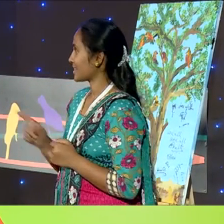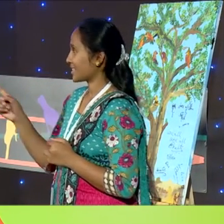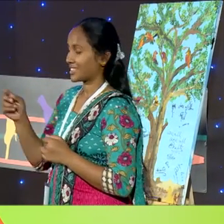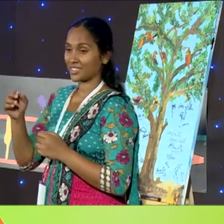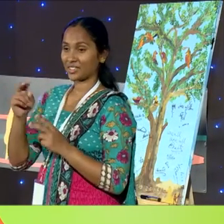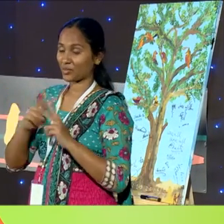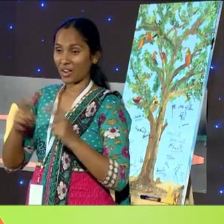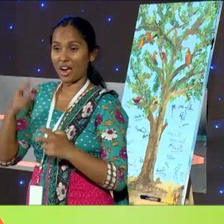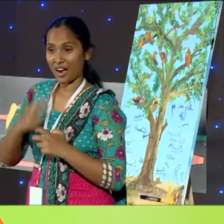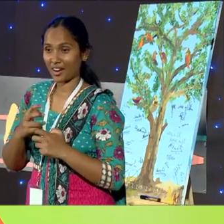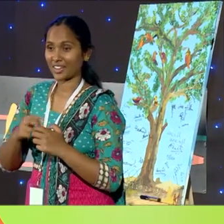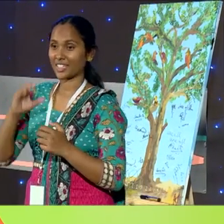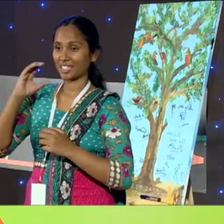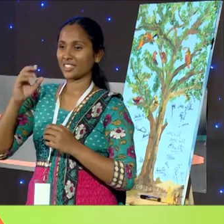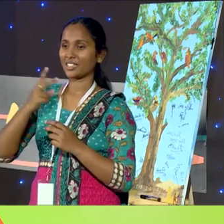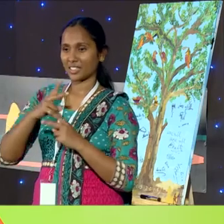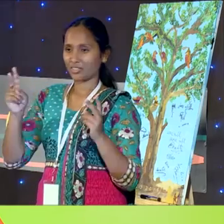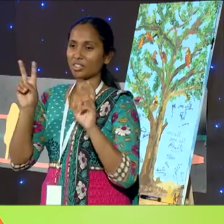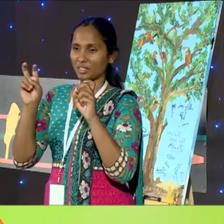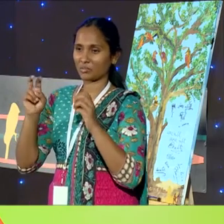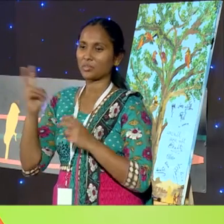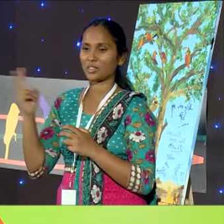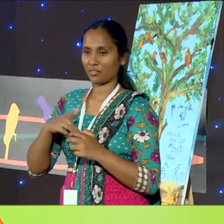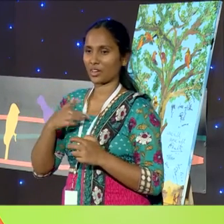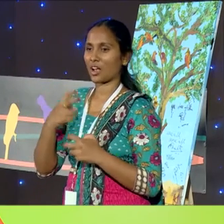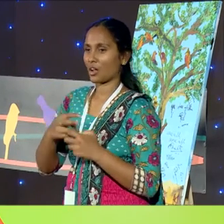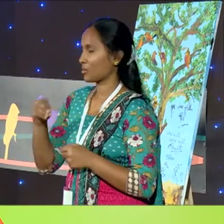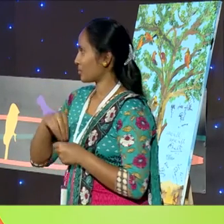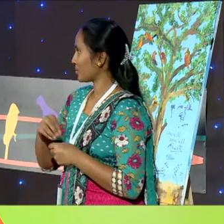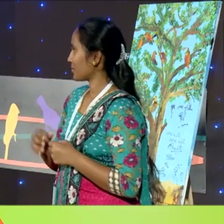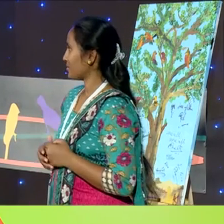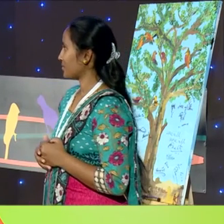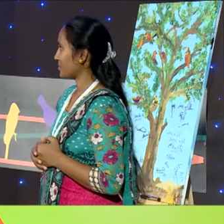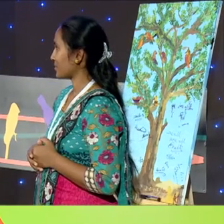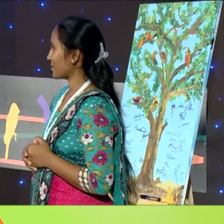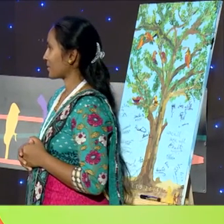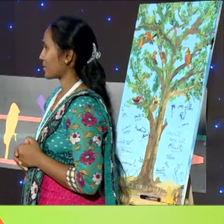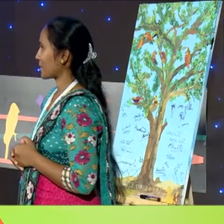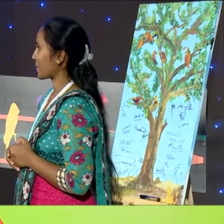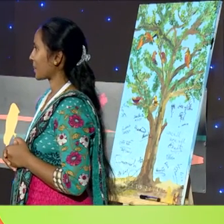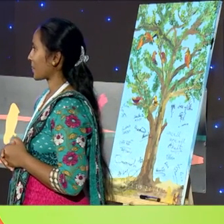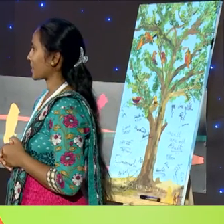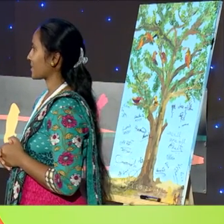chemistry, maths, and everything else that made life possible.